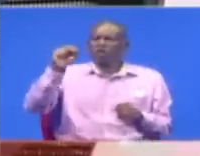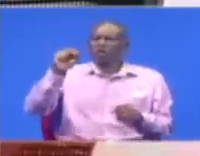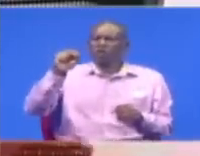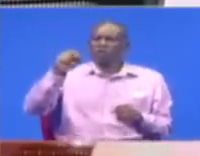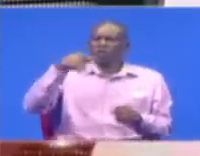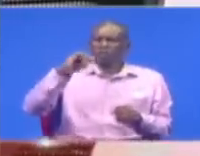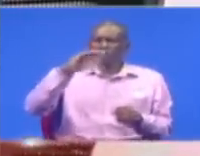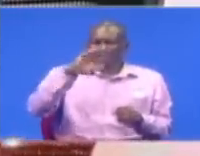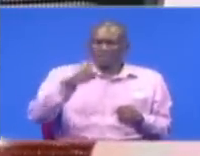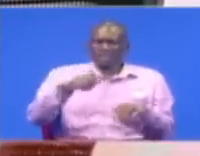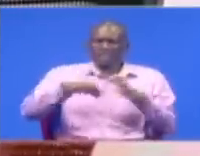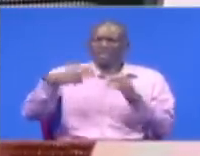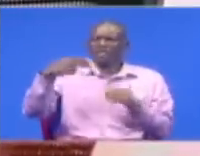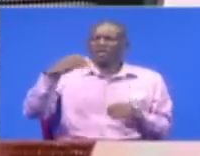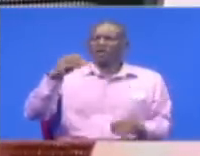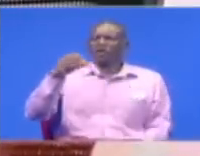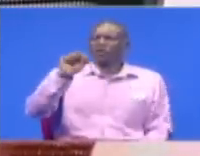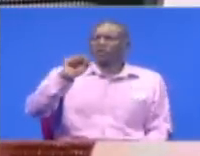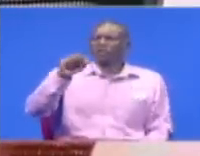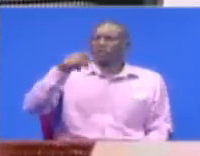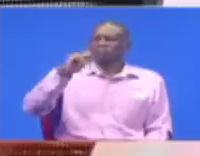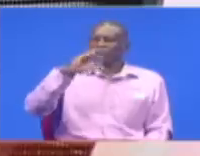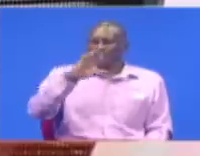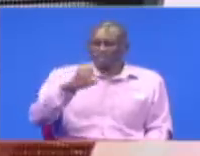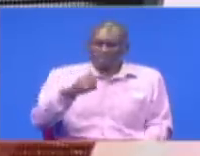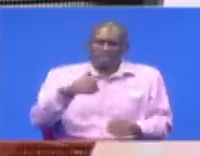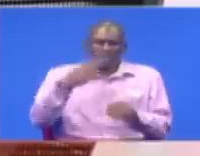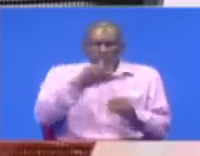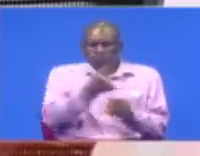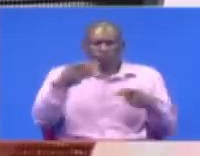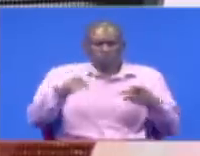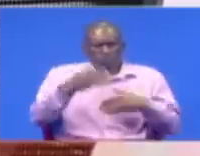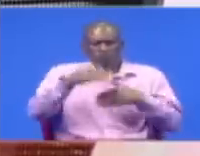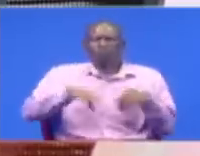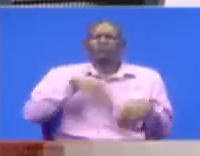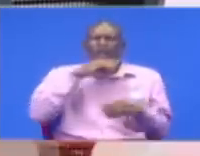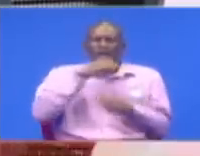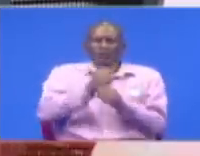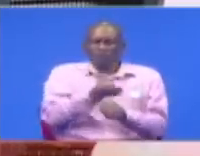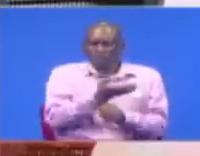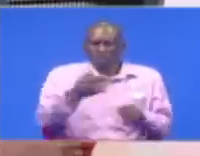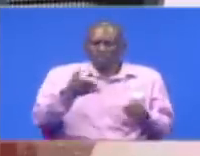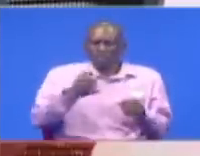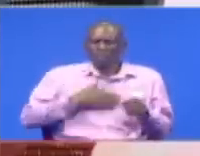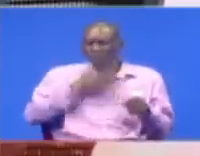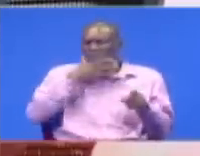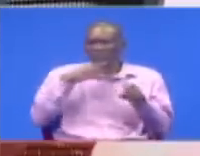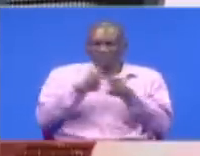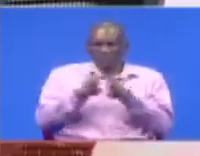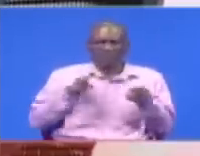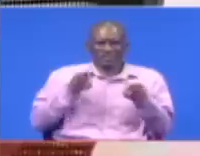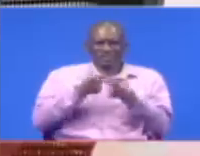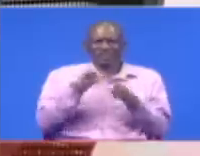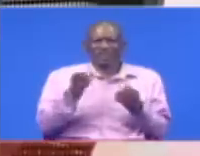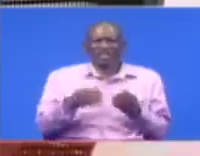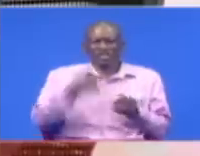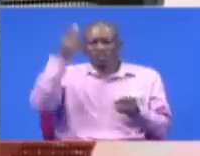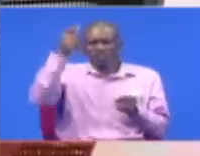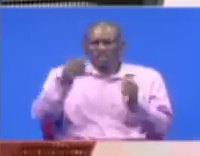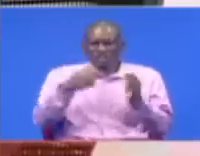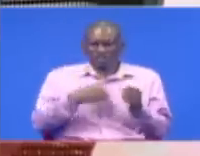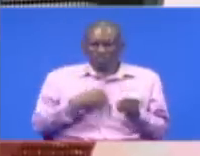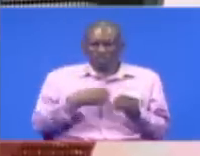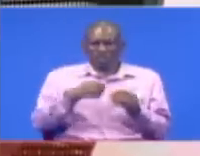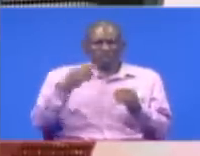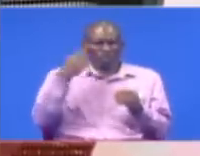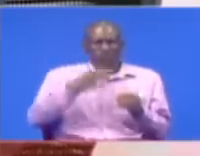the hospice, we have terminal patients. I work for them. They are my brothers and sisters. So judge me for who